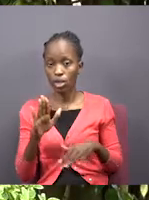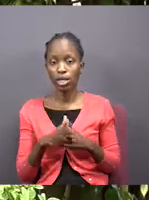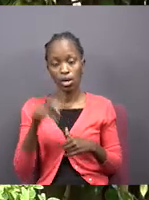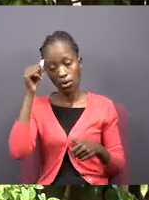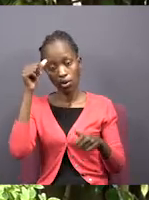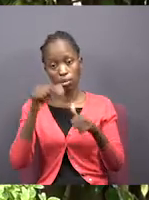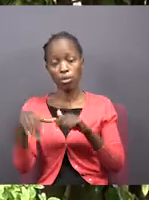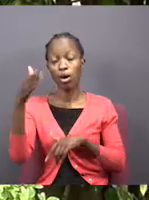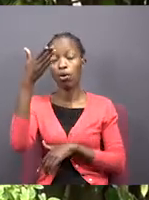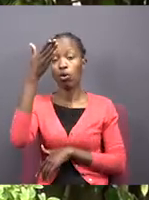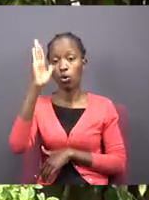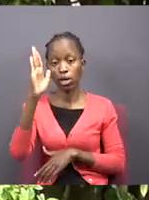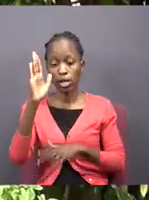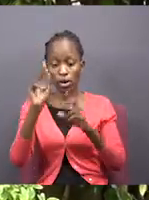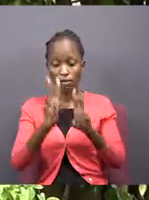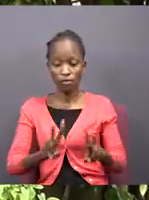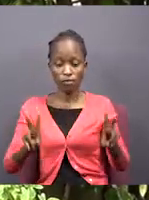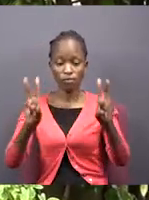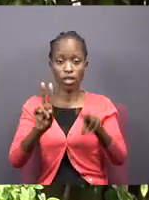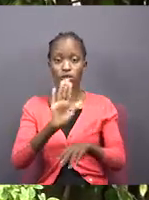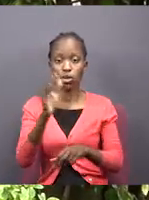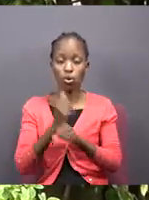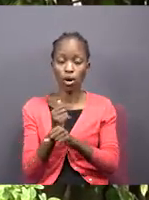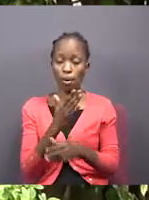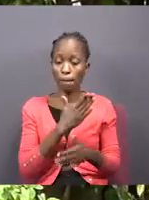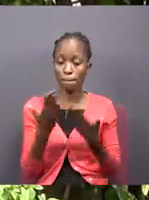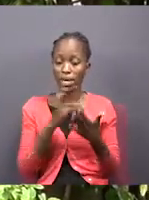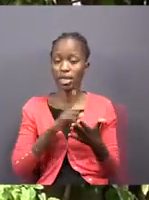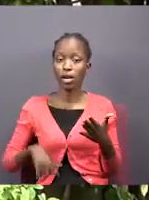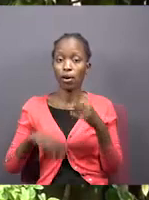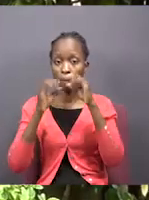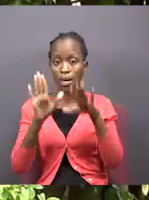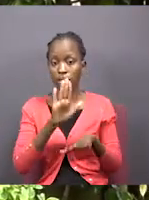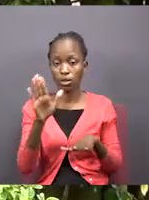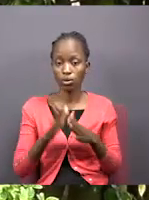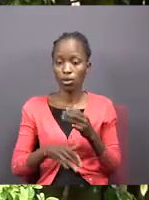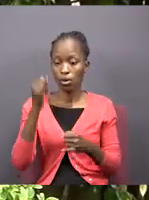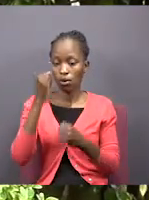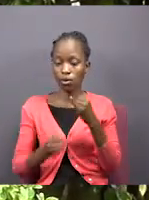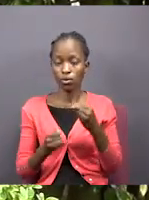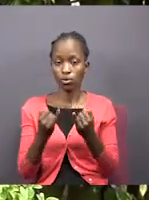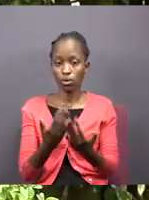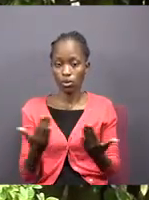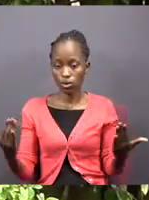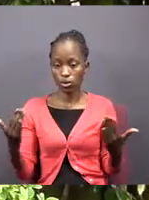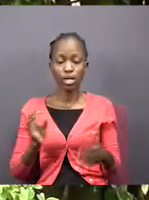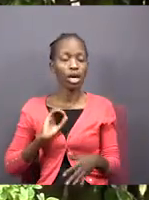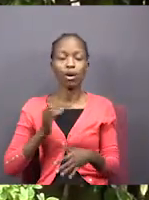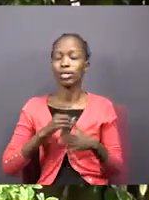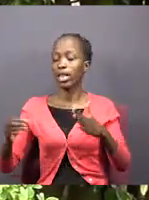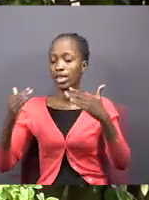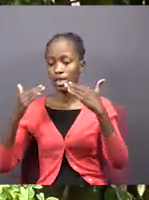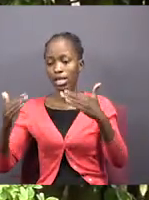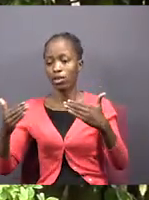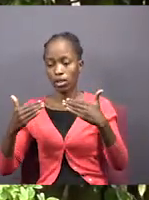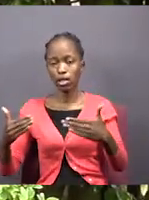name, remember, God values your work, and may the Lord bless you. And finally, to our children, thank you